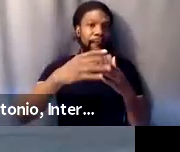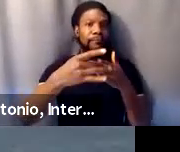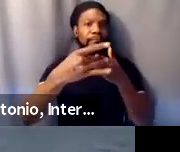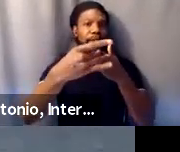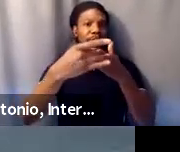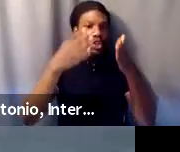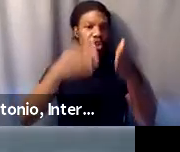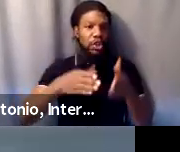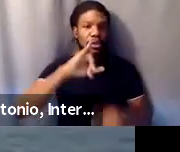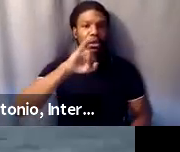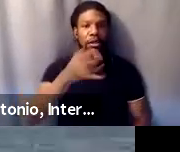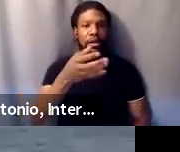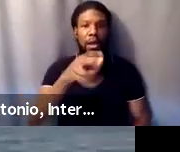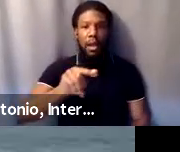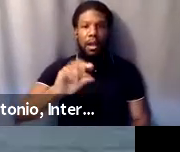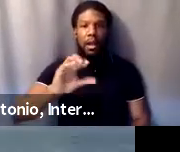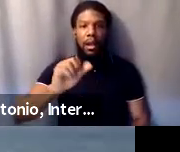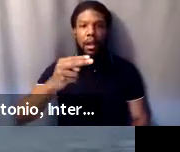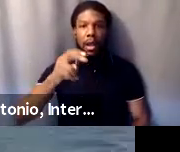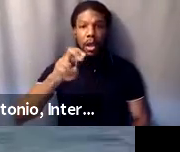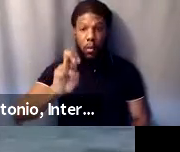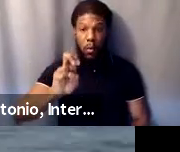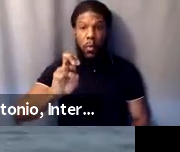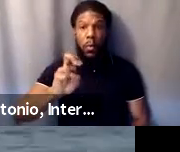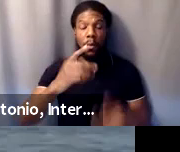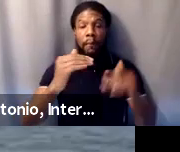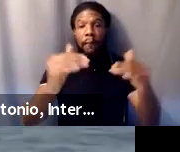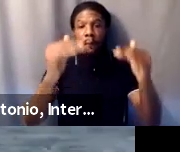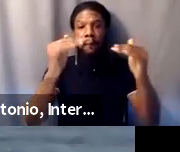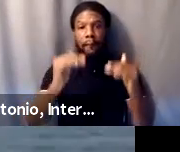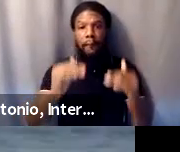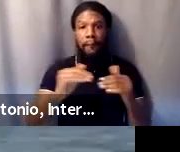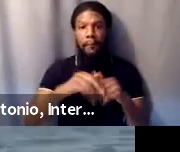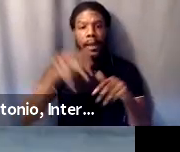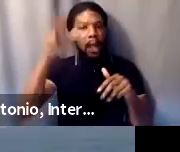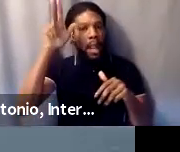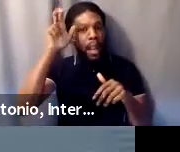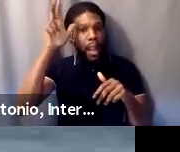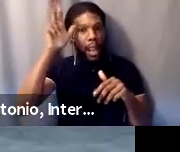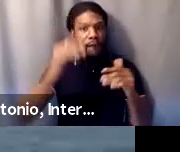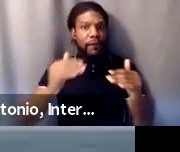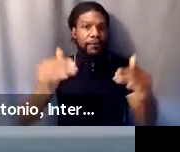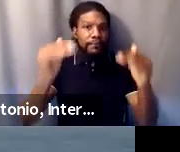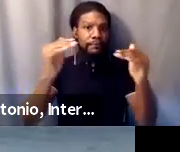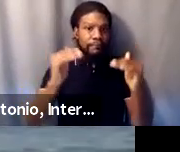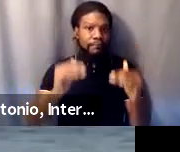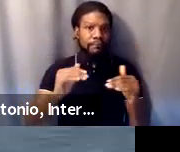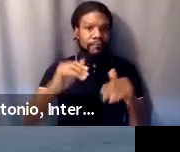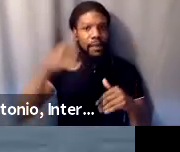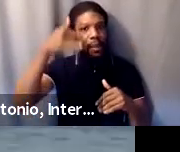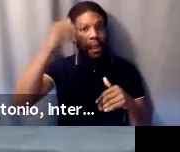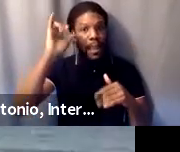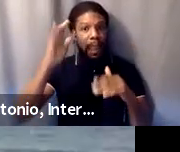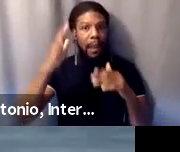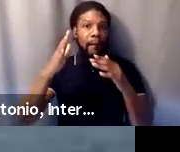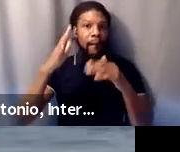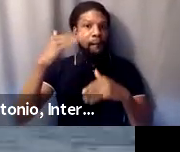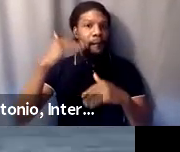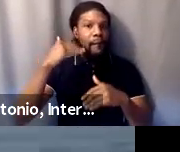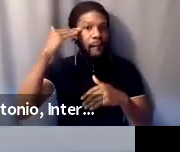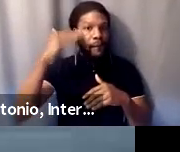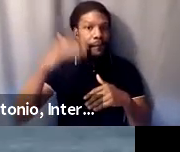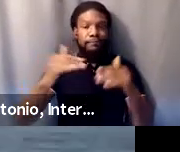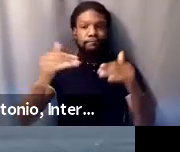the houseboat figure. There's Actor Boy, Devil, Pitchy Patchy, Cowhead, Horsehead, Belly